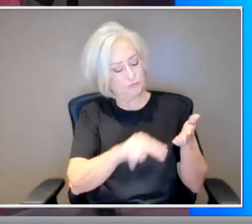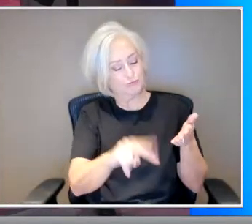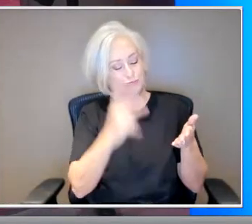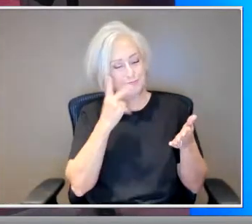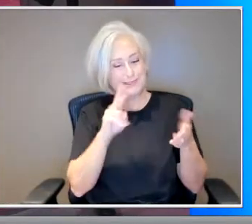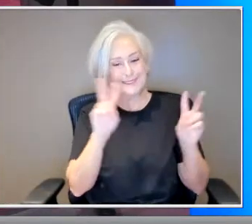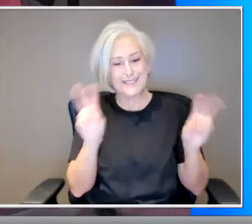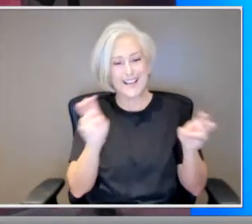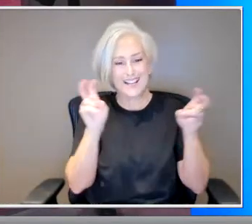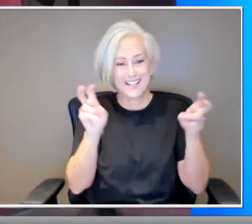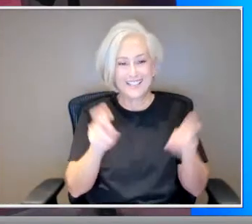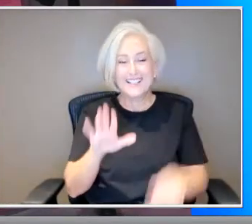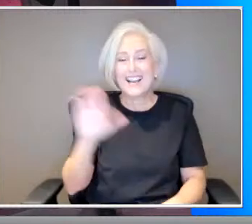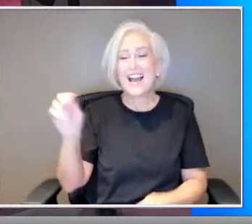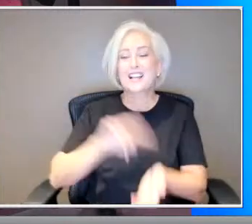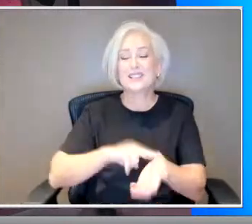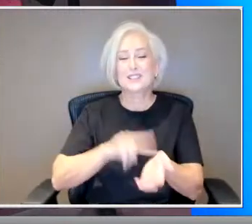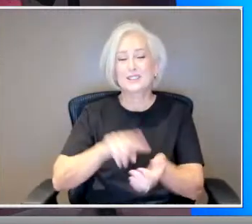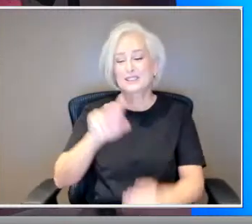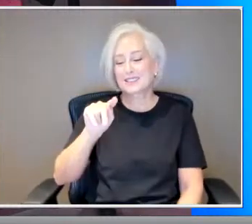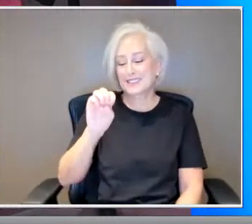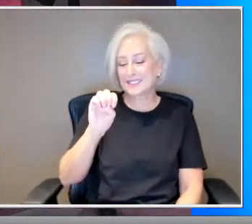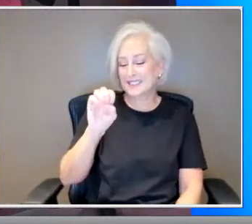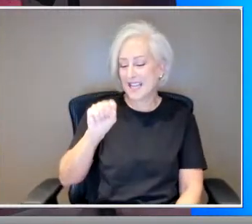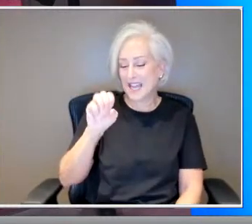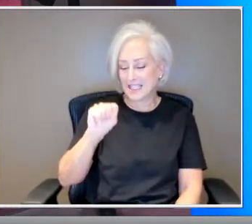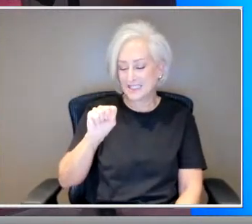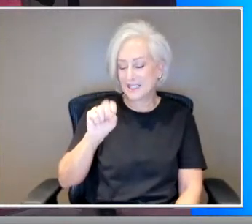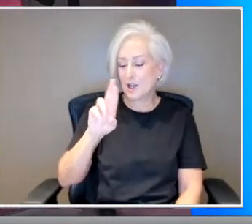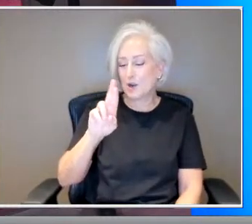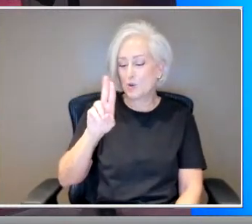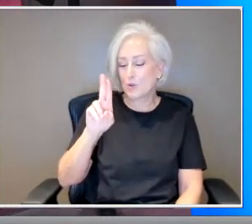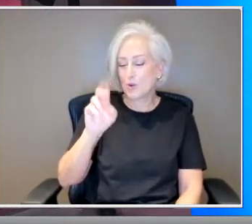and nurse, Tess Rosbarski. And Tess, Erica talks about you and